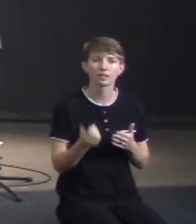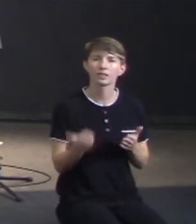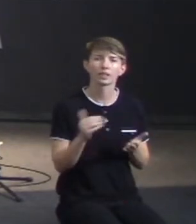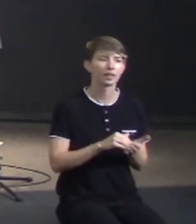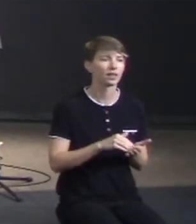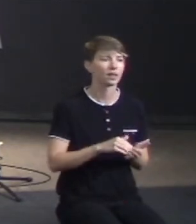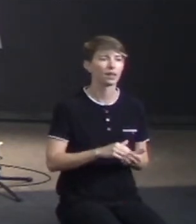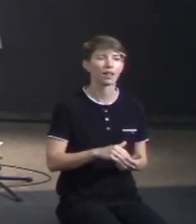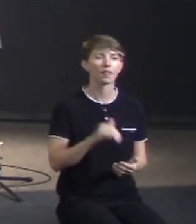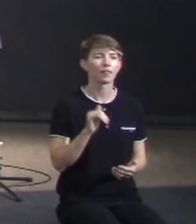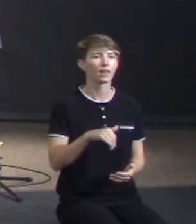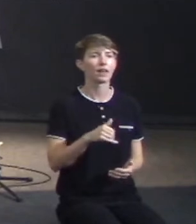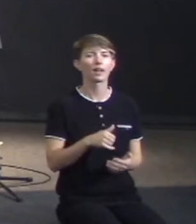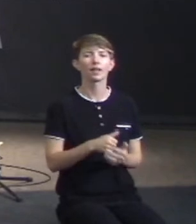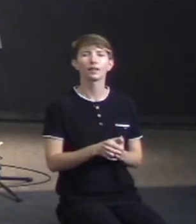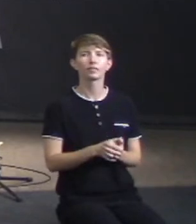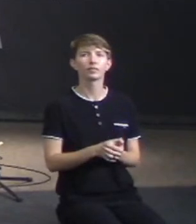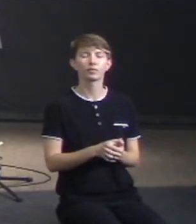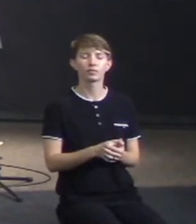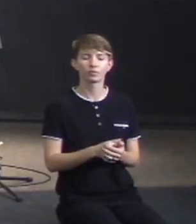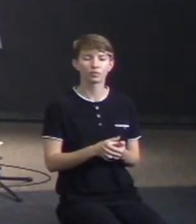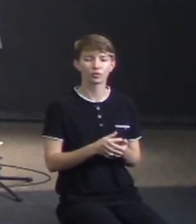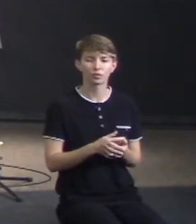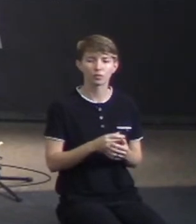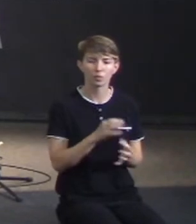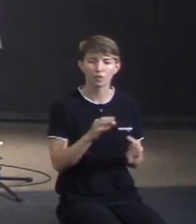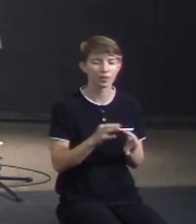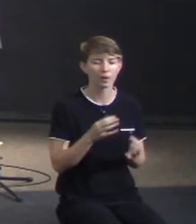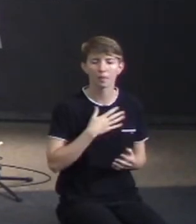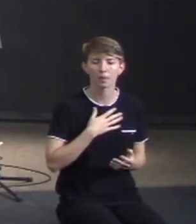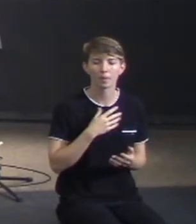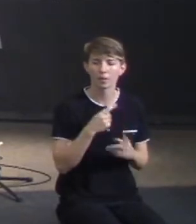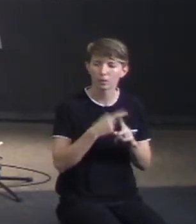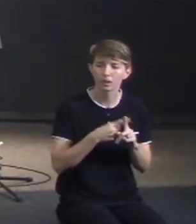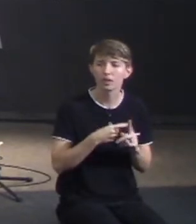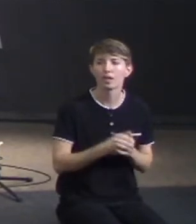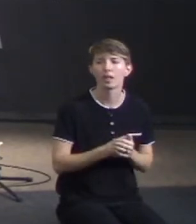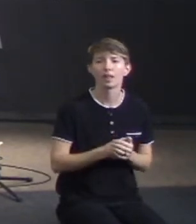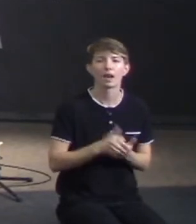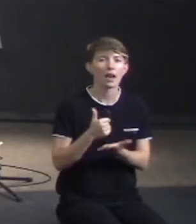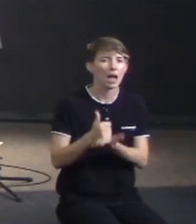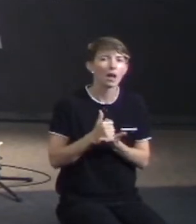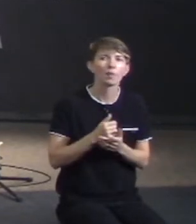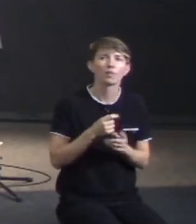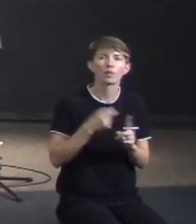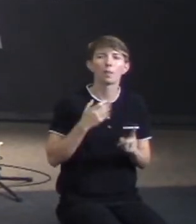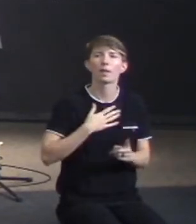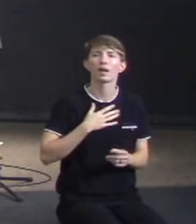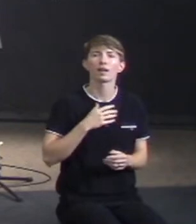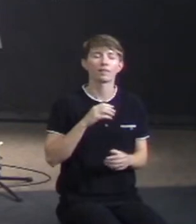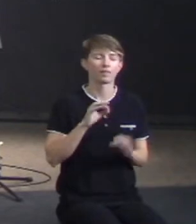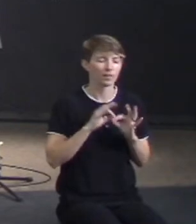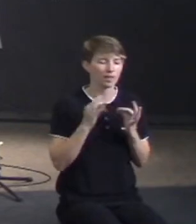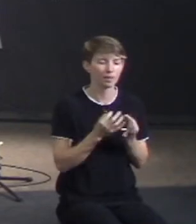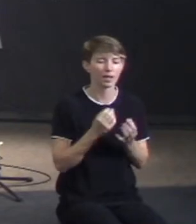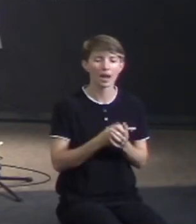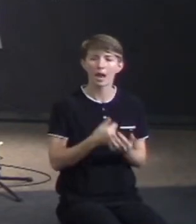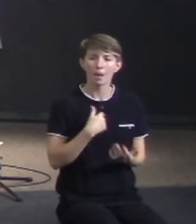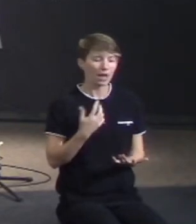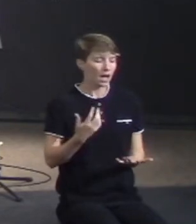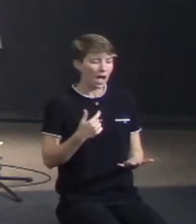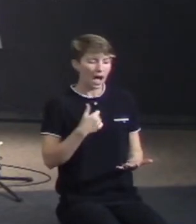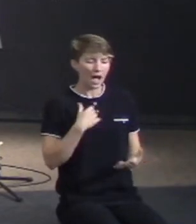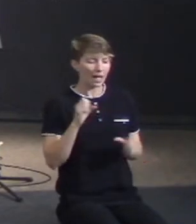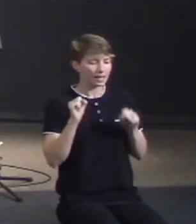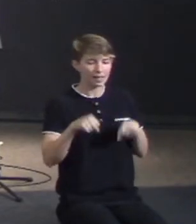That covers almost all of it, and then I get help from my family members. And I'm like, I can pay my rent. I have a place to